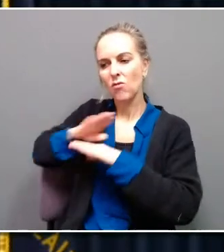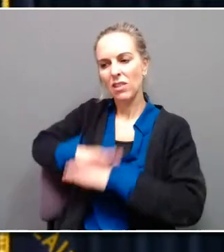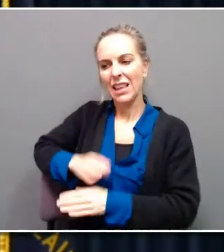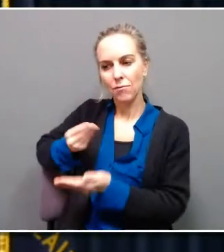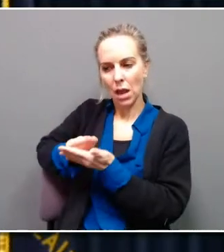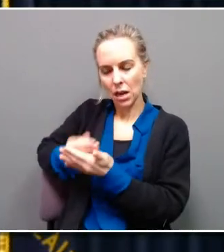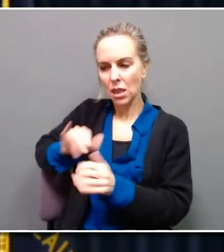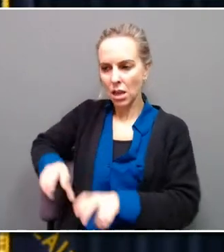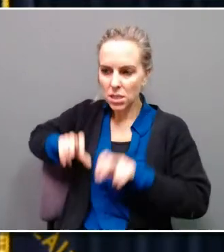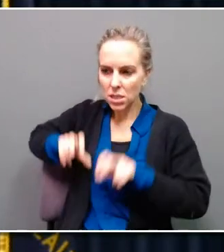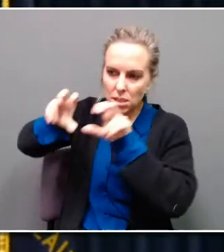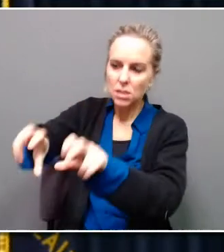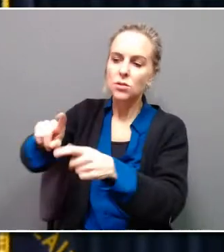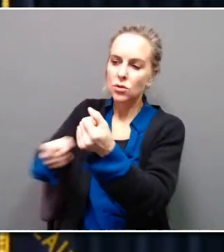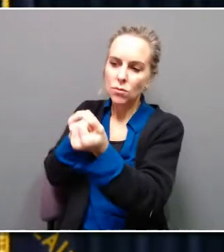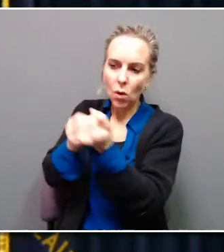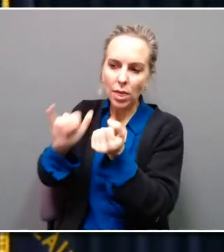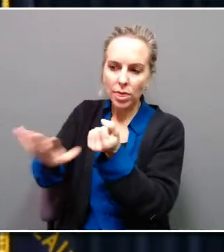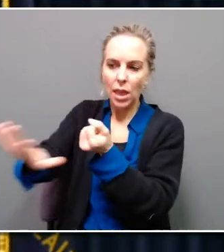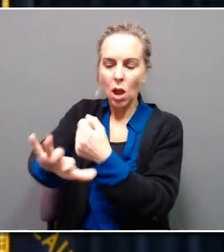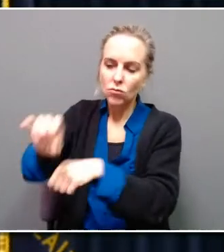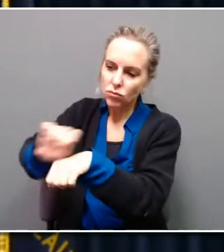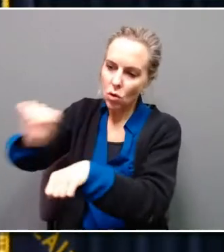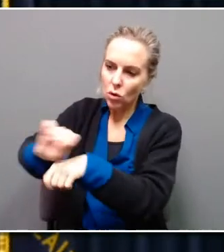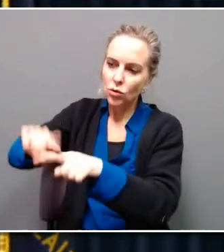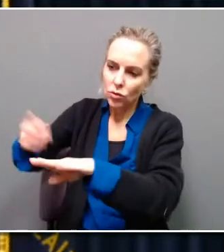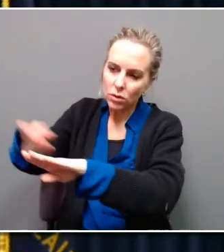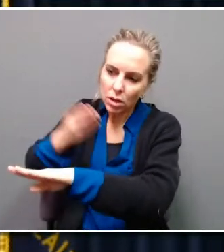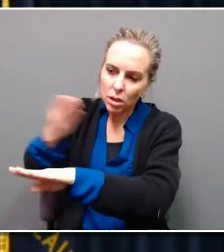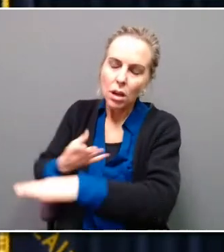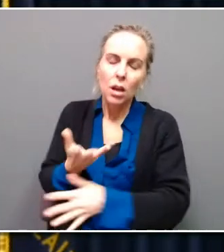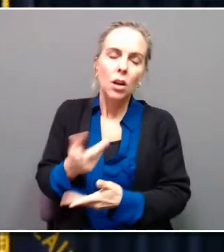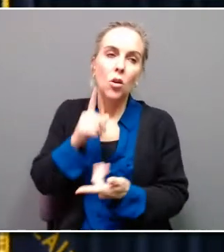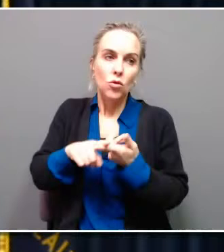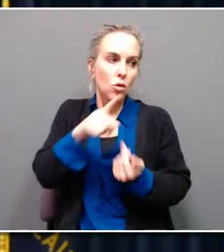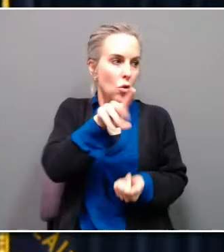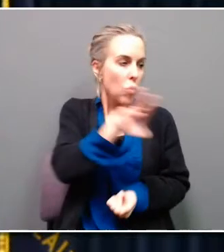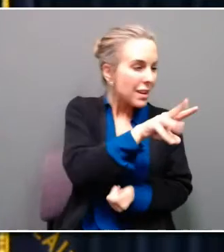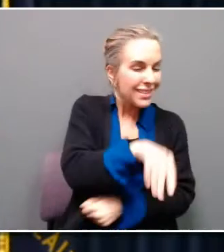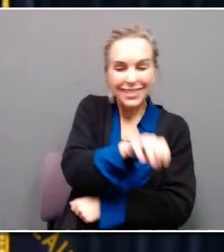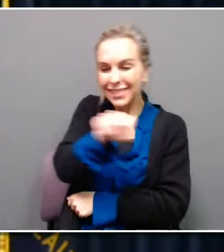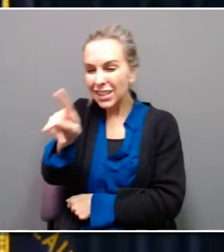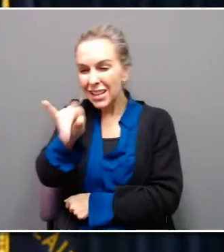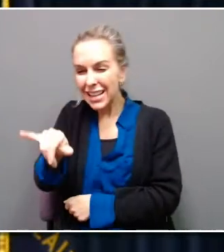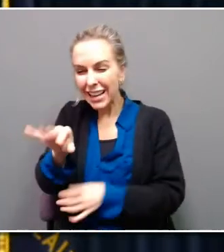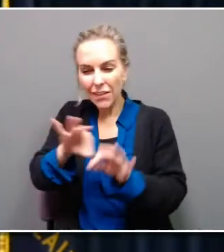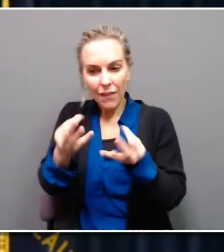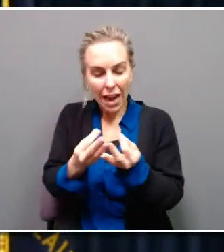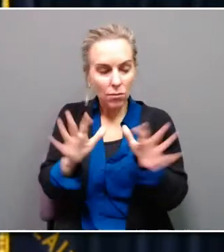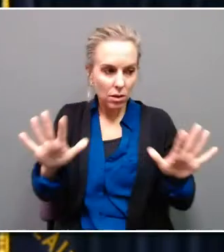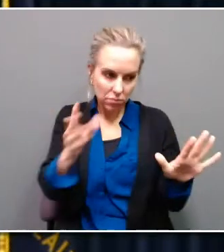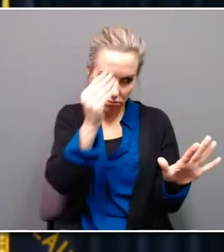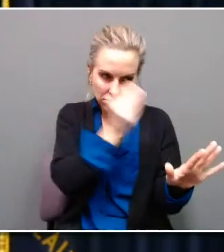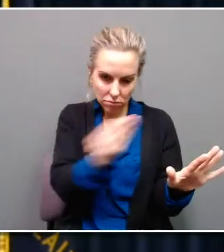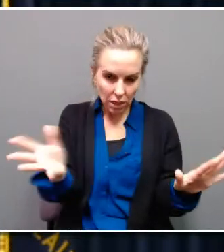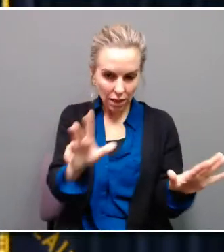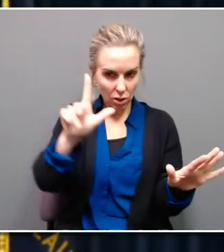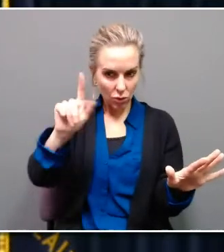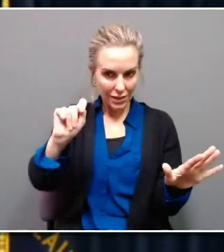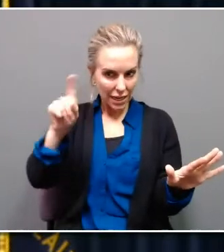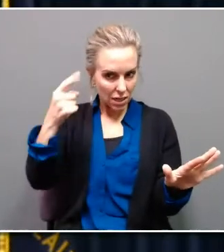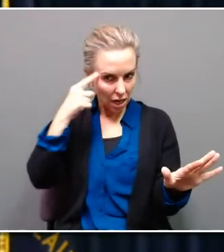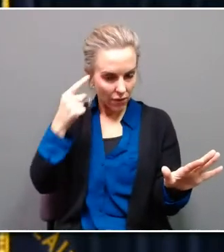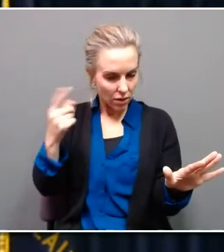work. To our Western and Eastern Kentucky families, Lieutenant Governor and I aren't going anywhere. You're going to see us week after